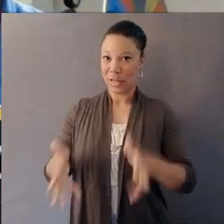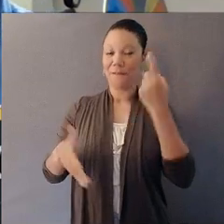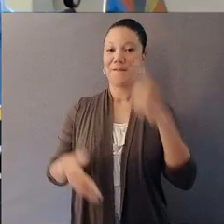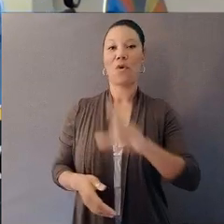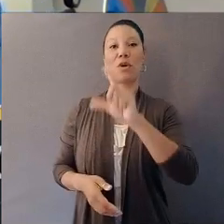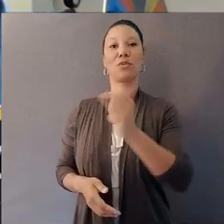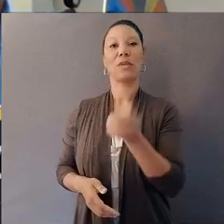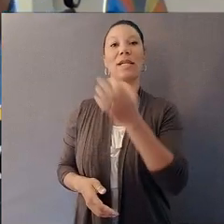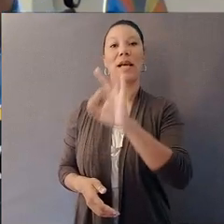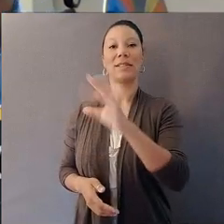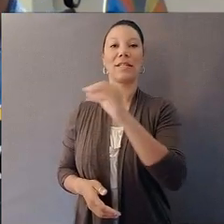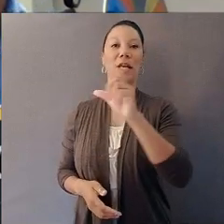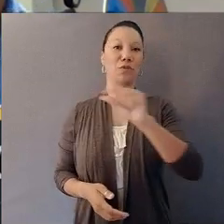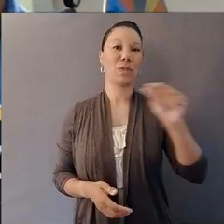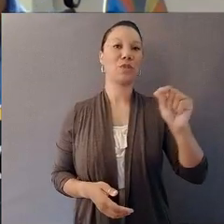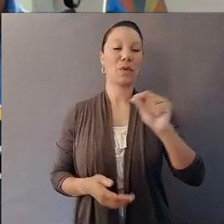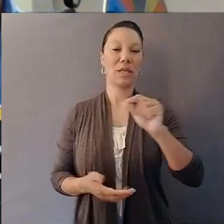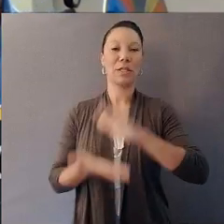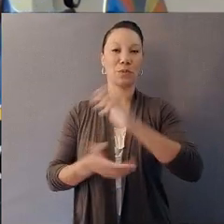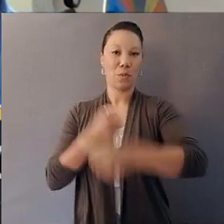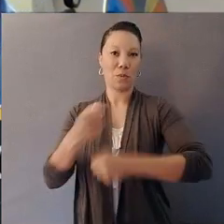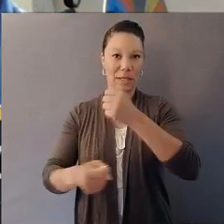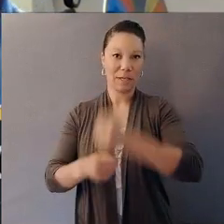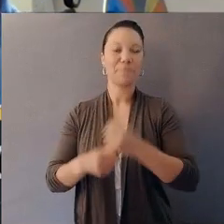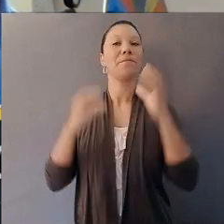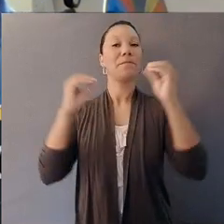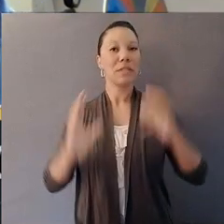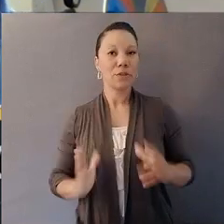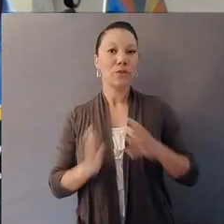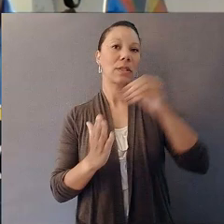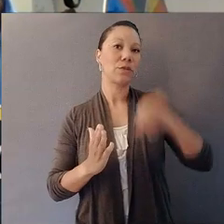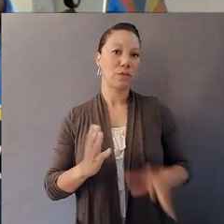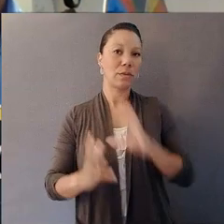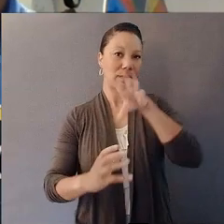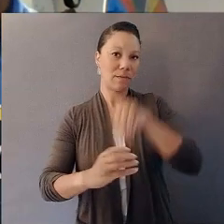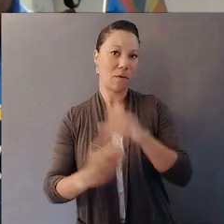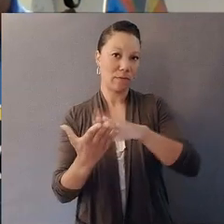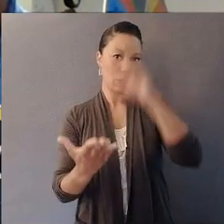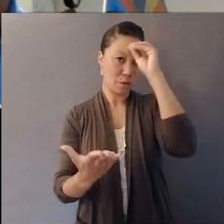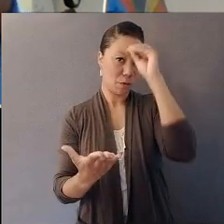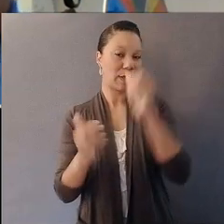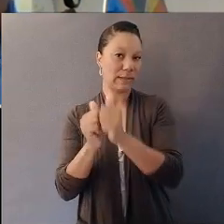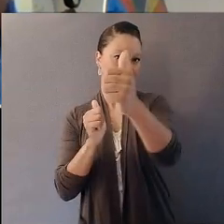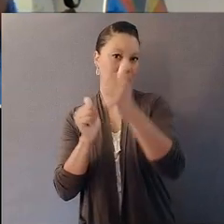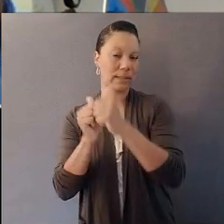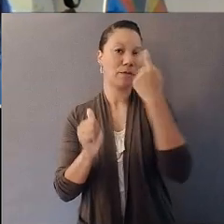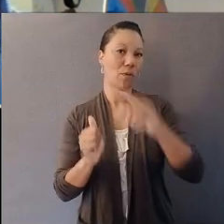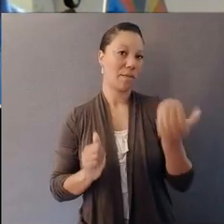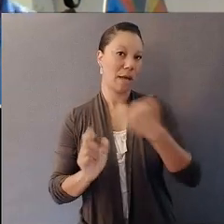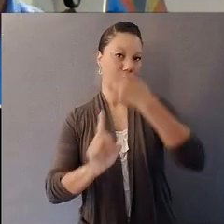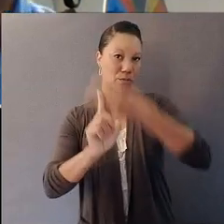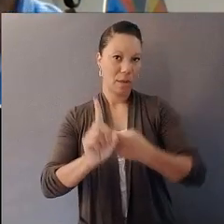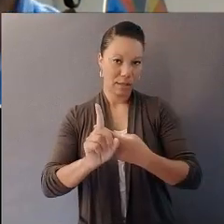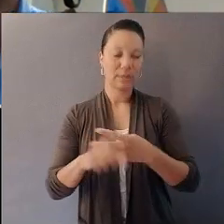school year, and students and teachers have been engaged in learning now for the past month. The Sacramento